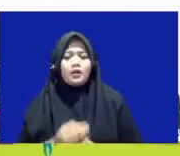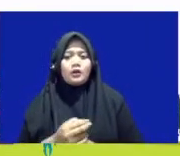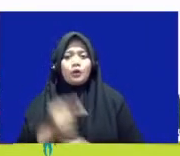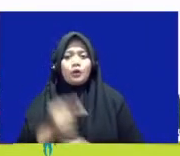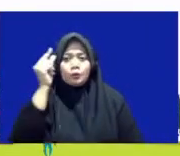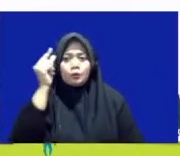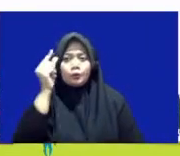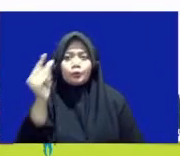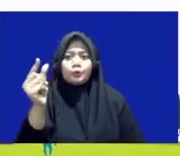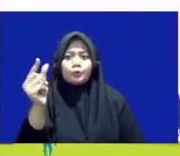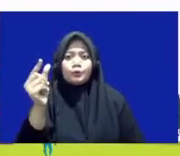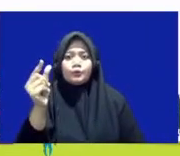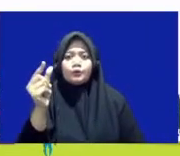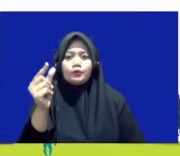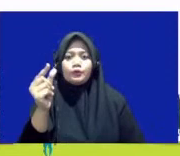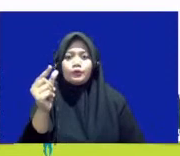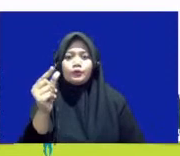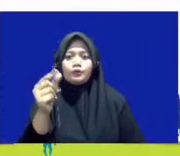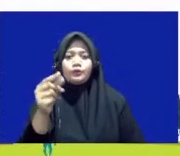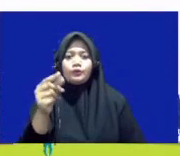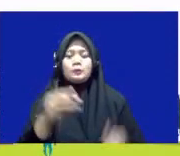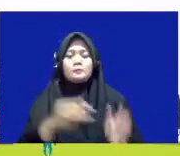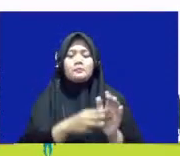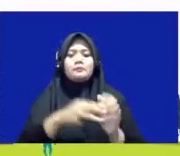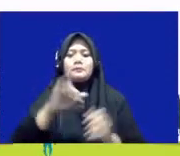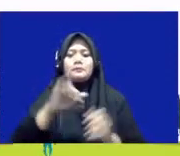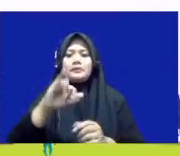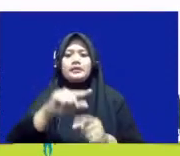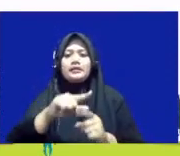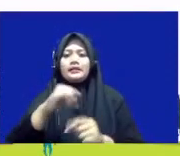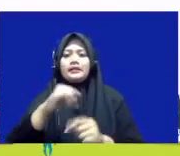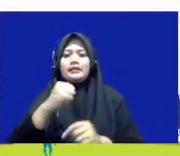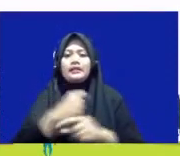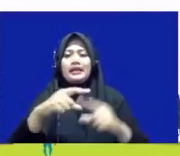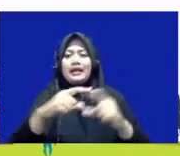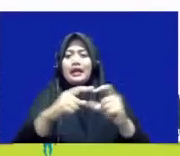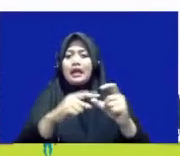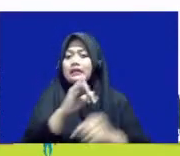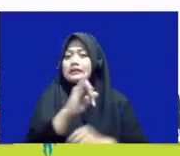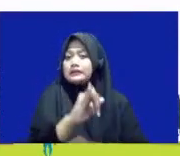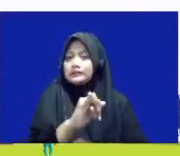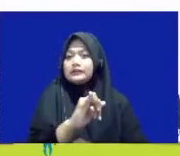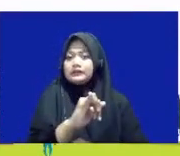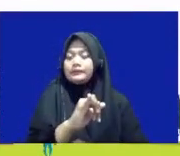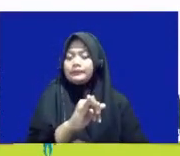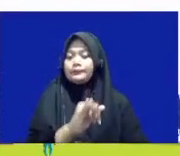the anticipated impact on food security, life, livelihood,